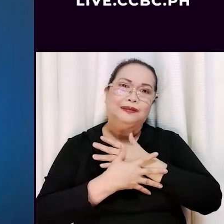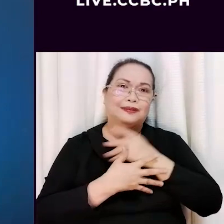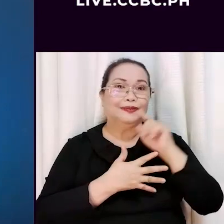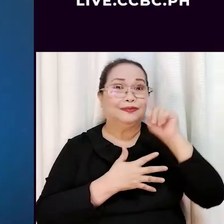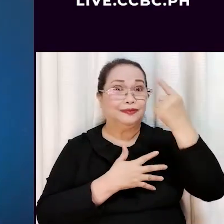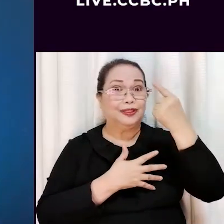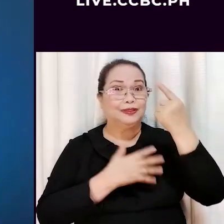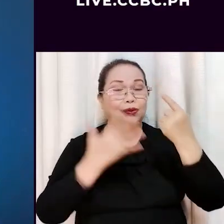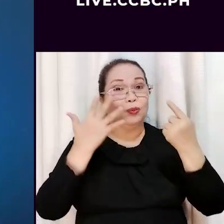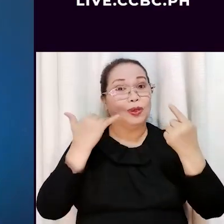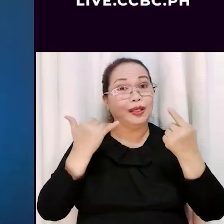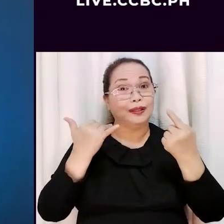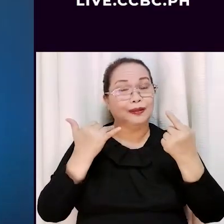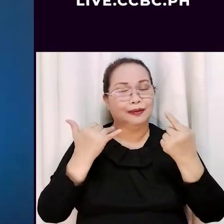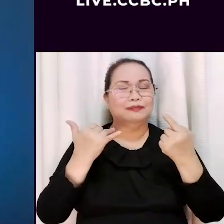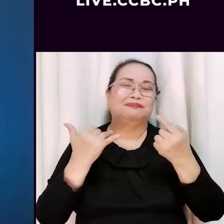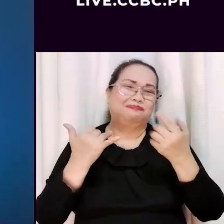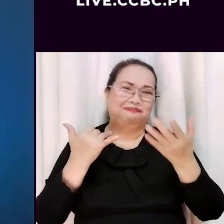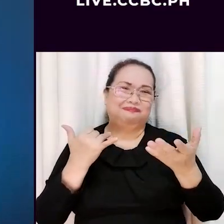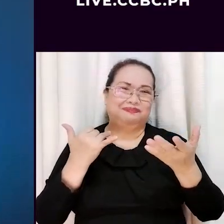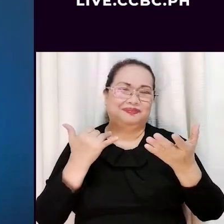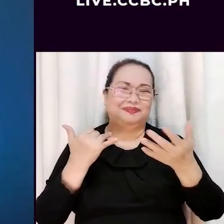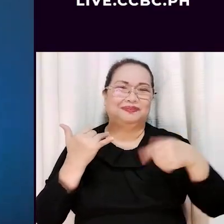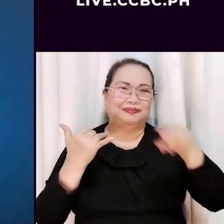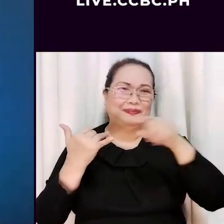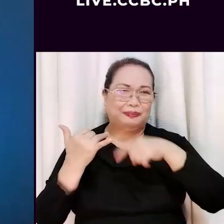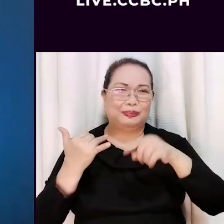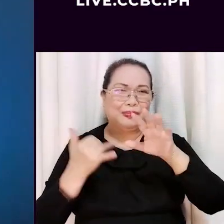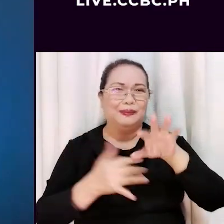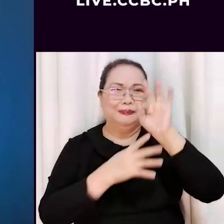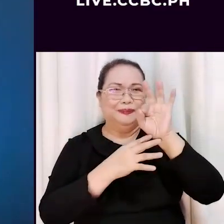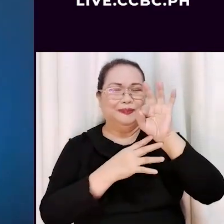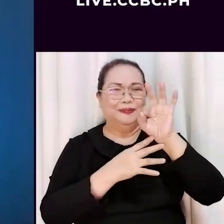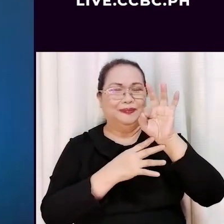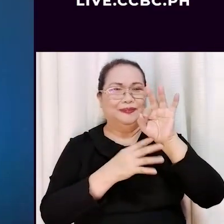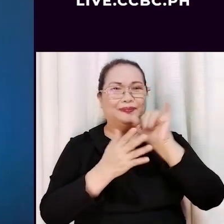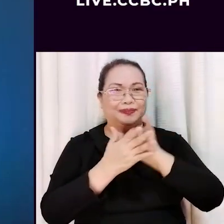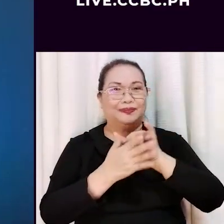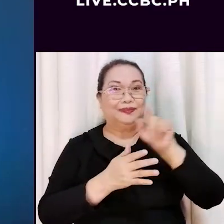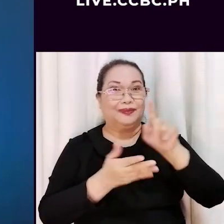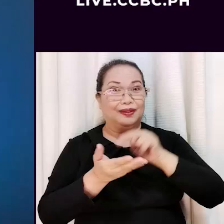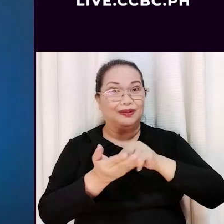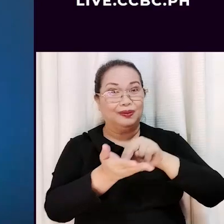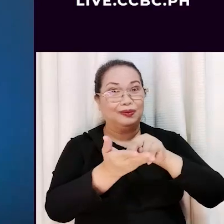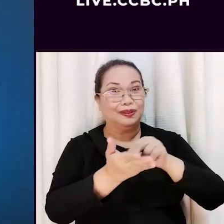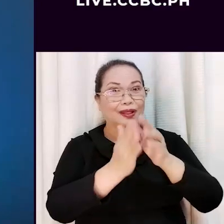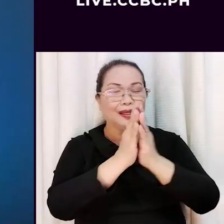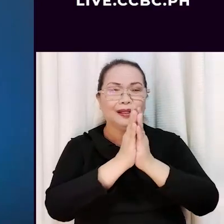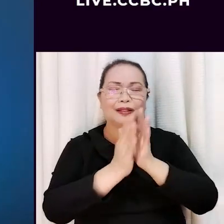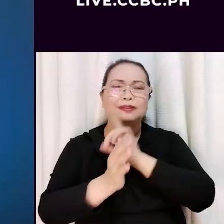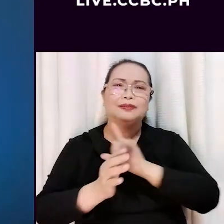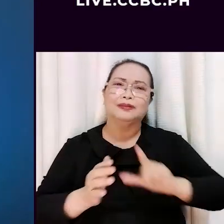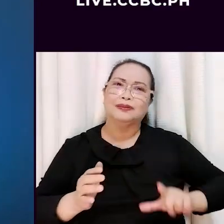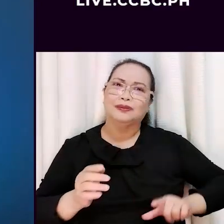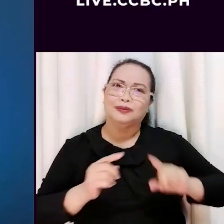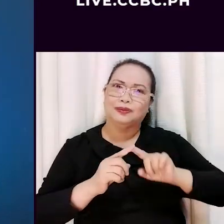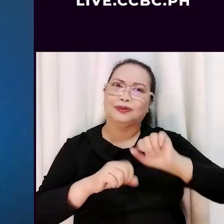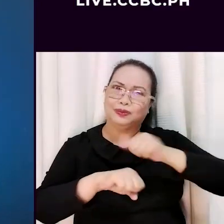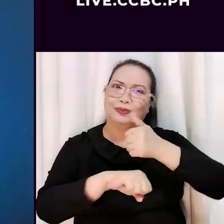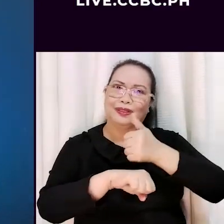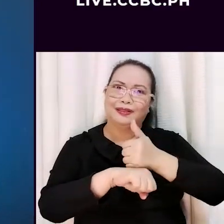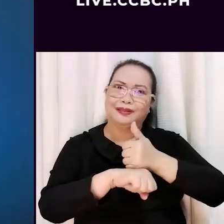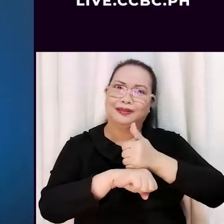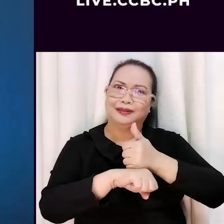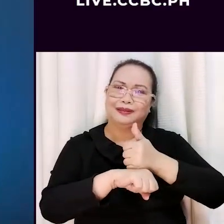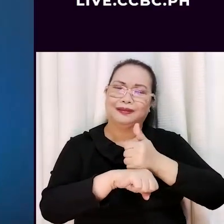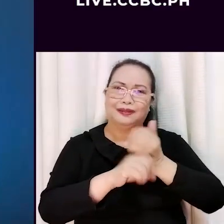one. Why? Well, we find that he was asked by the Lord to build an ark for